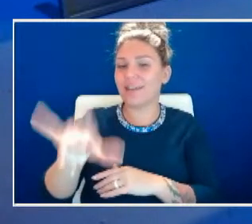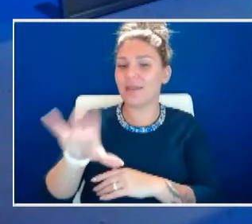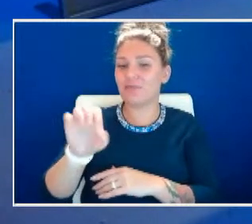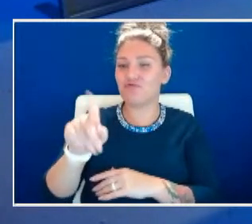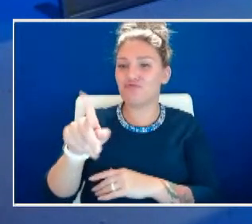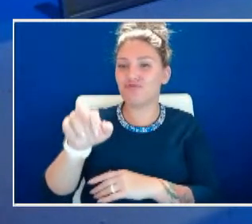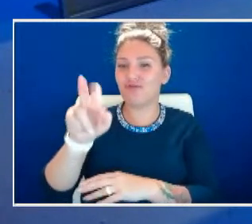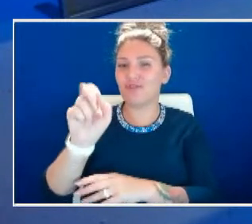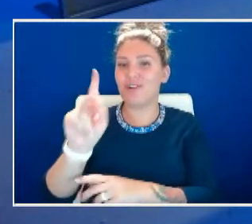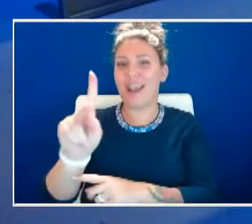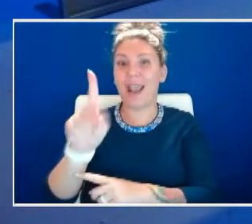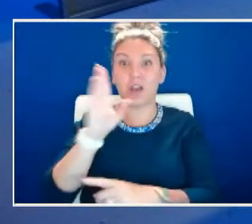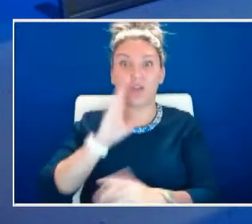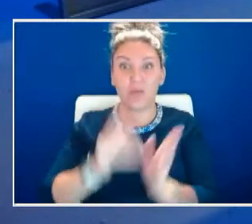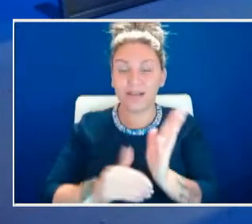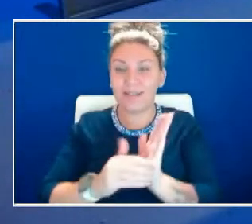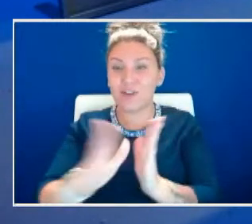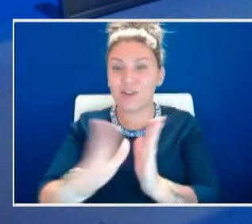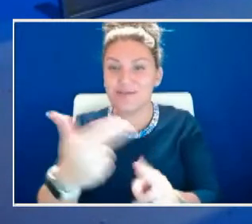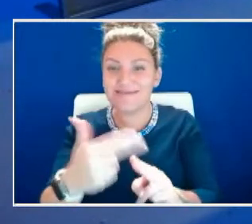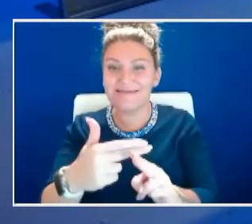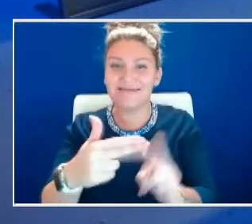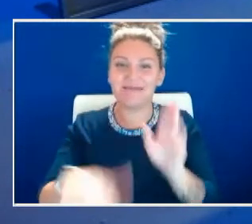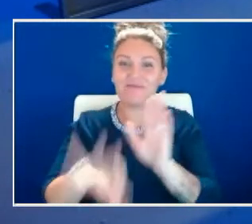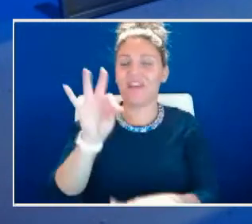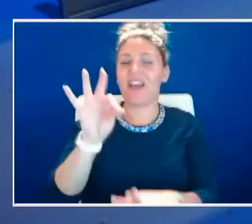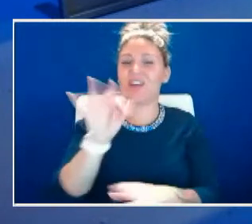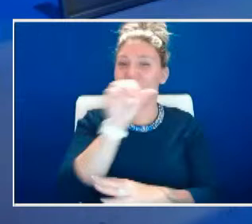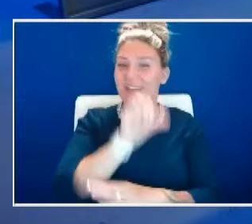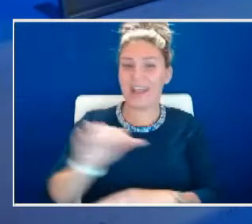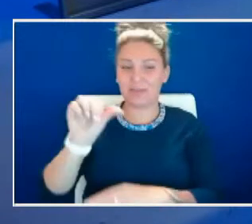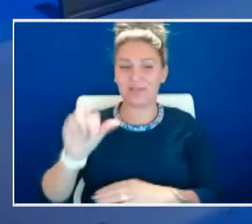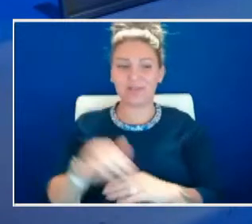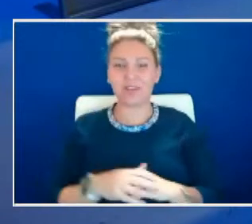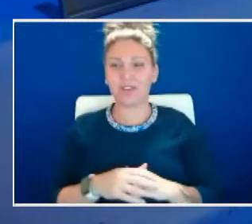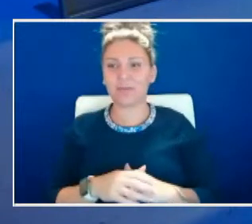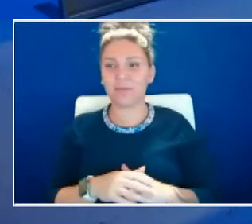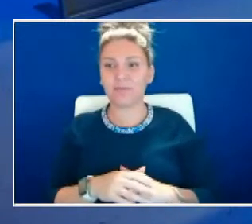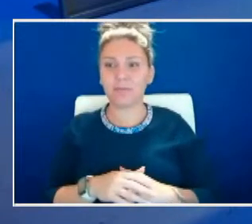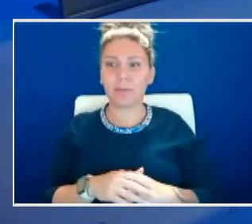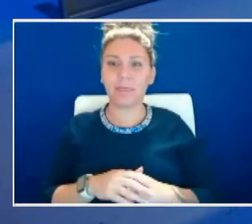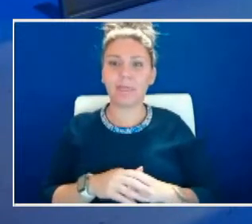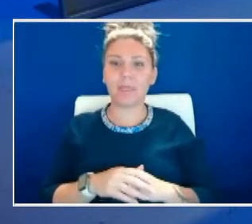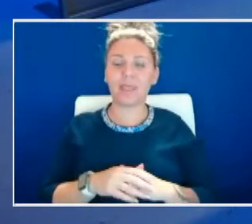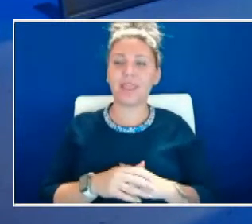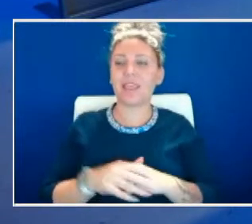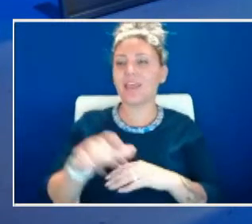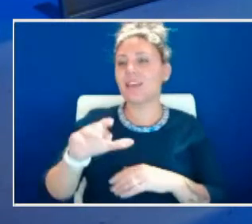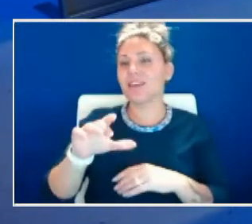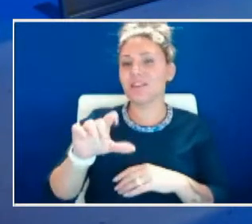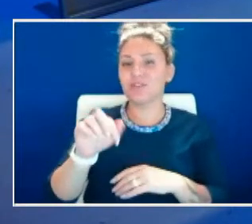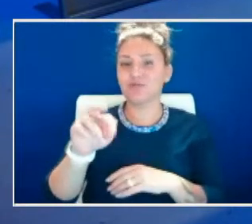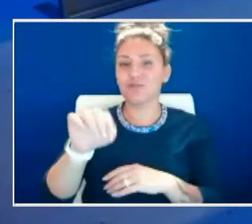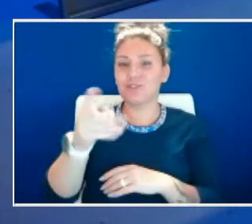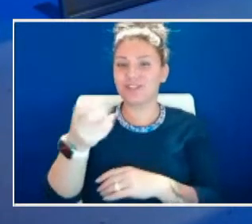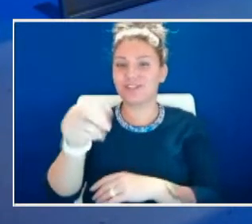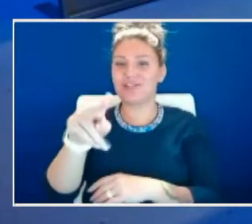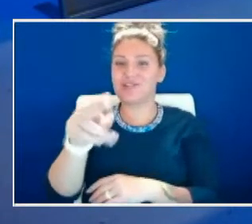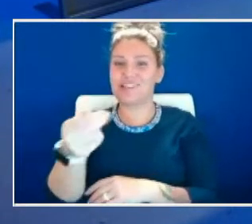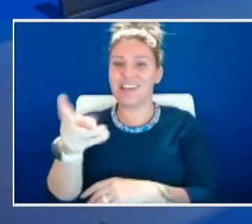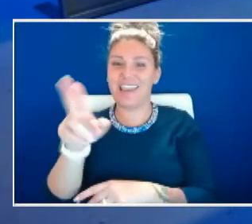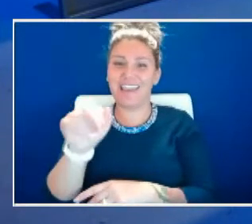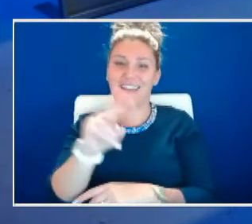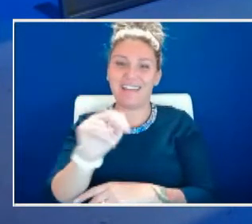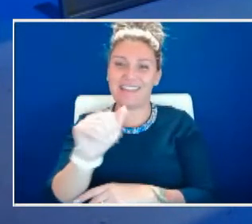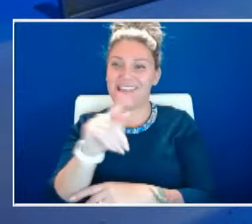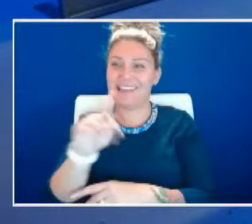name and the name of the book so you can find it on Amazon. Georgianne, good morning, by the way. She watches our show daily, and she's gone through a